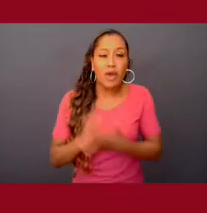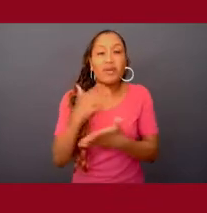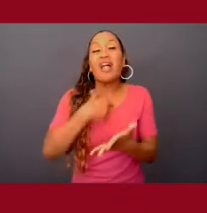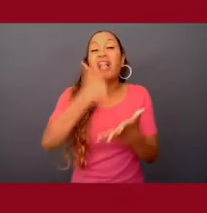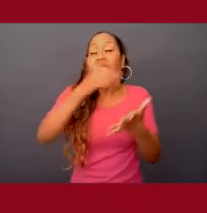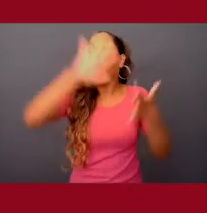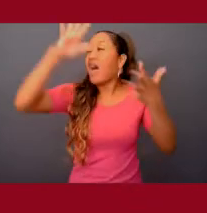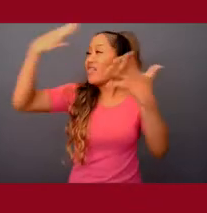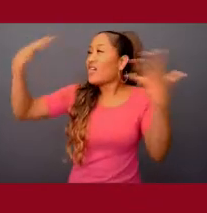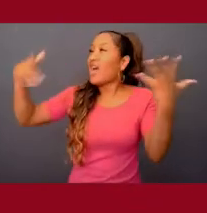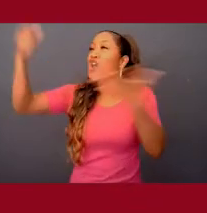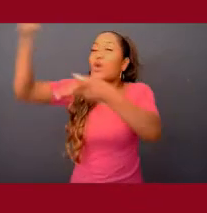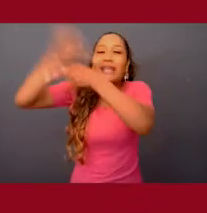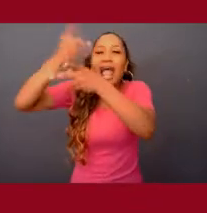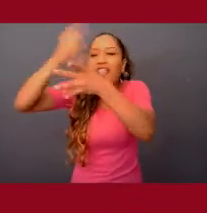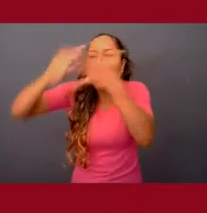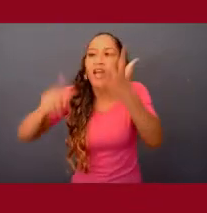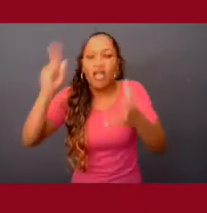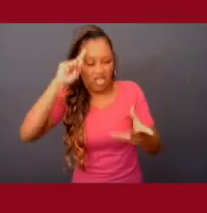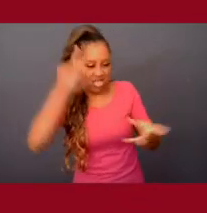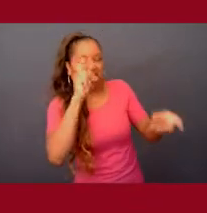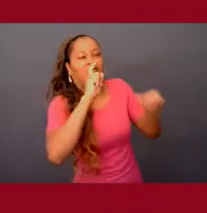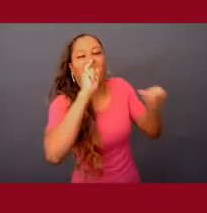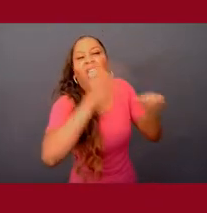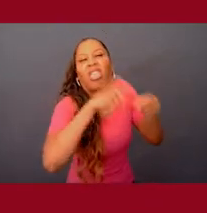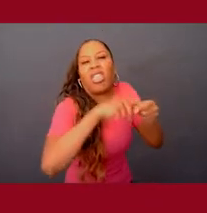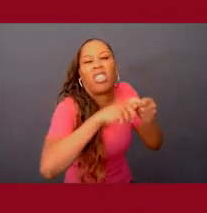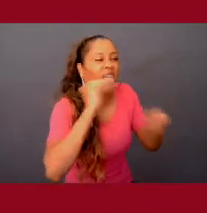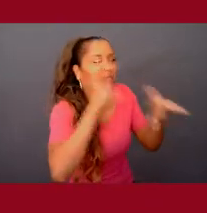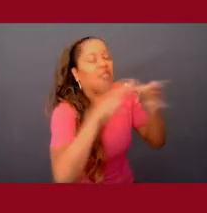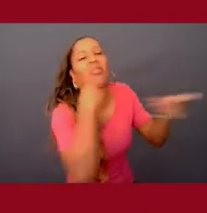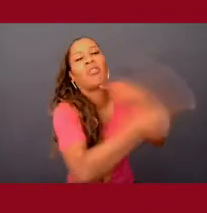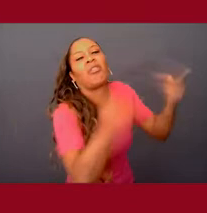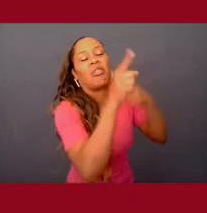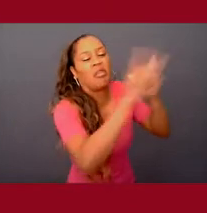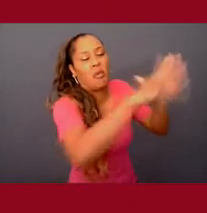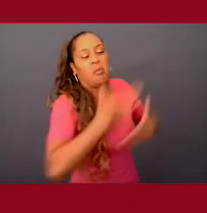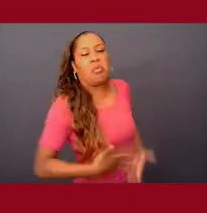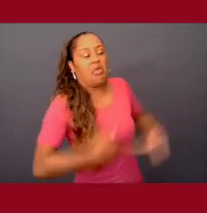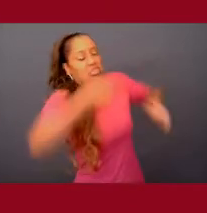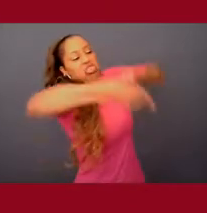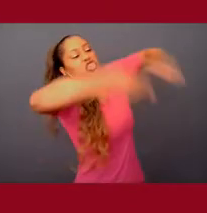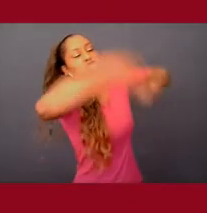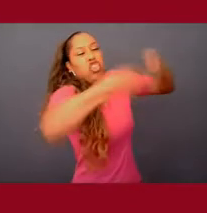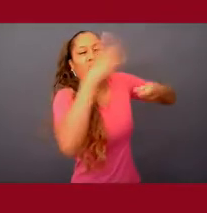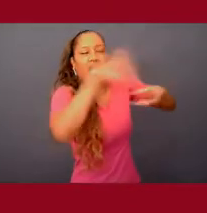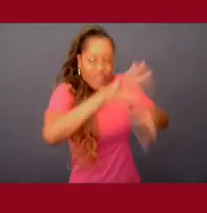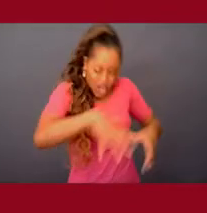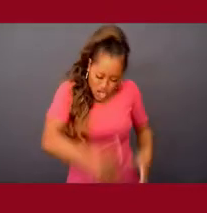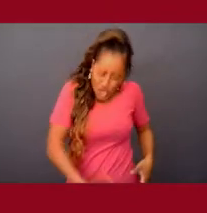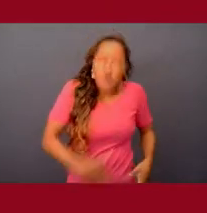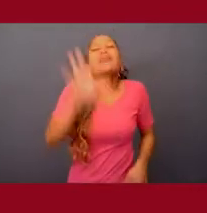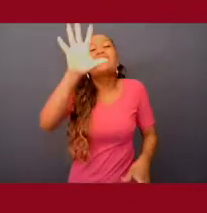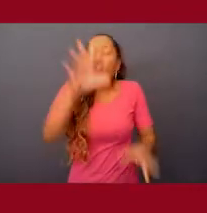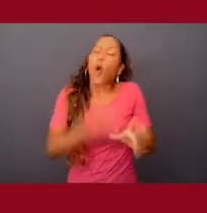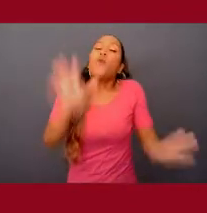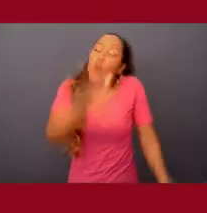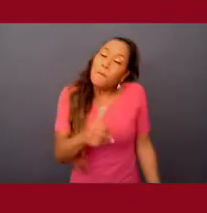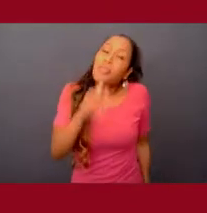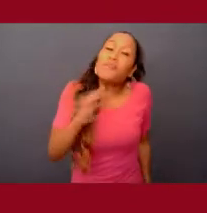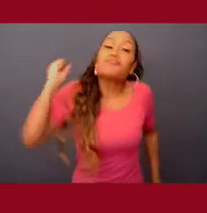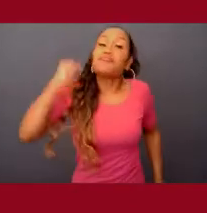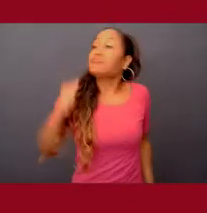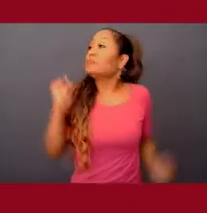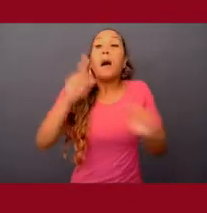need to be handling instead of y'all being in people's homes, telling them what to do with their body, and being all up in their uterus. Get your mind